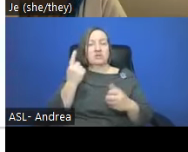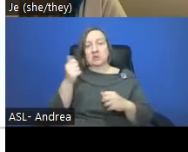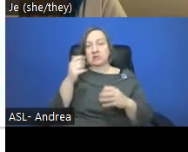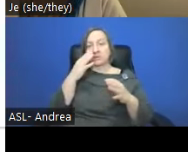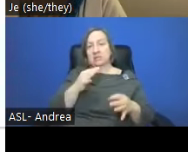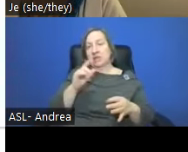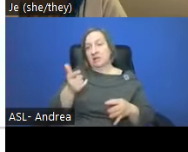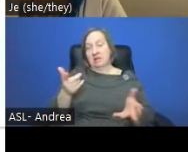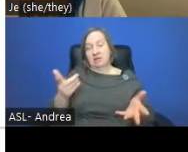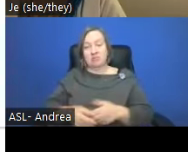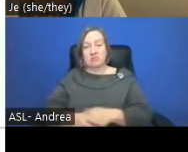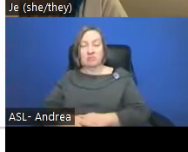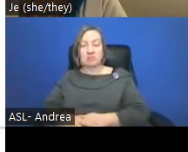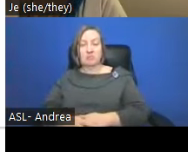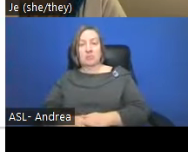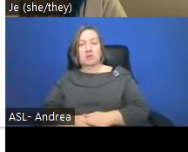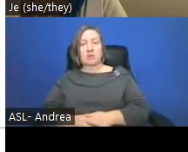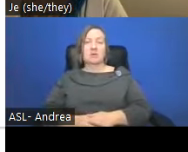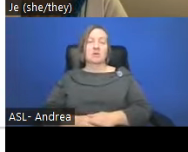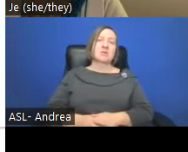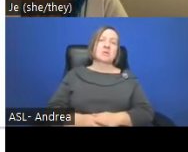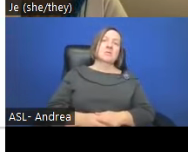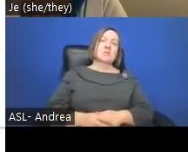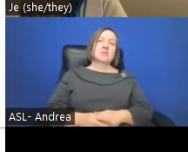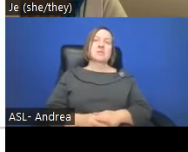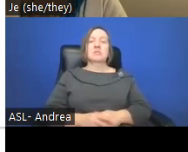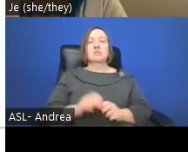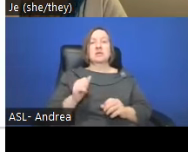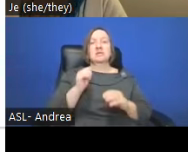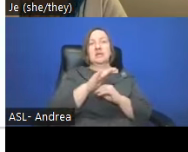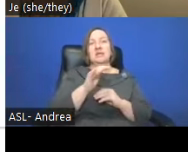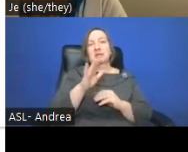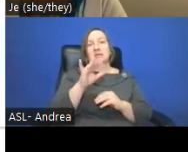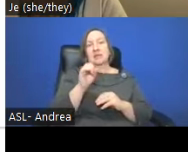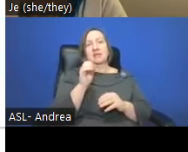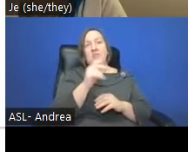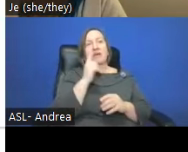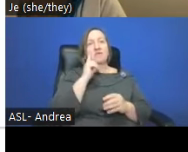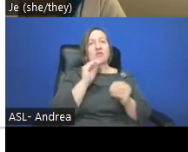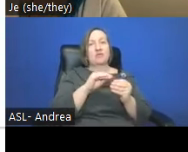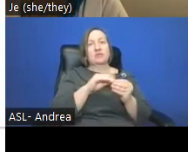later. But can send the case back for further investigation.